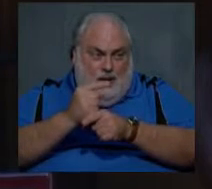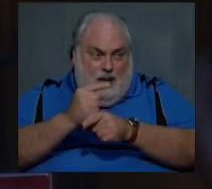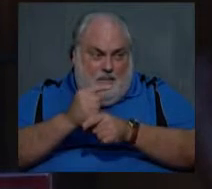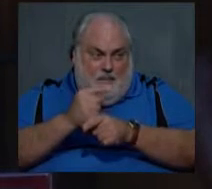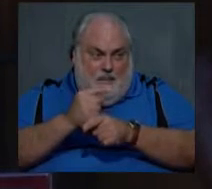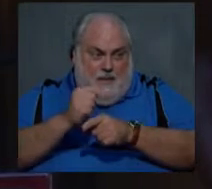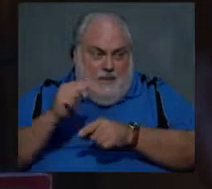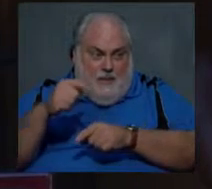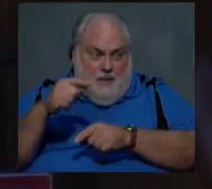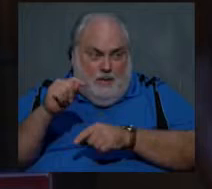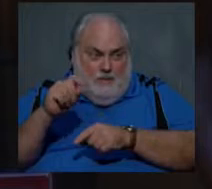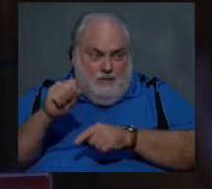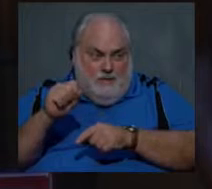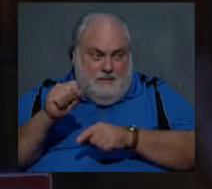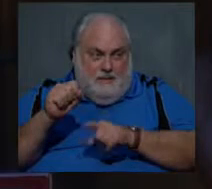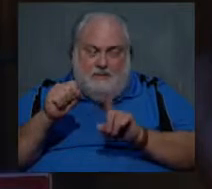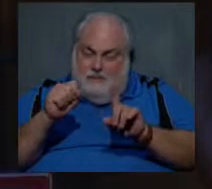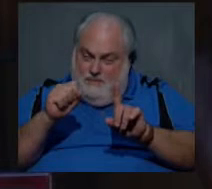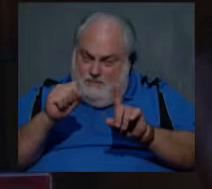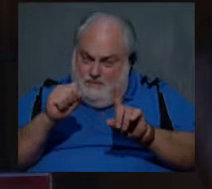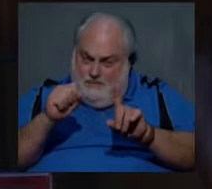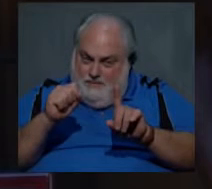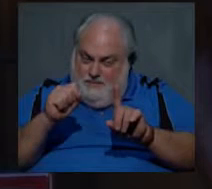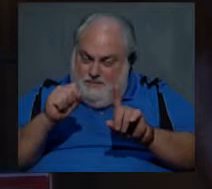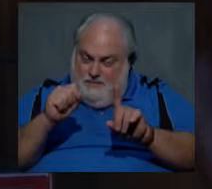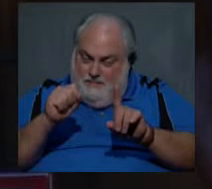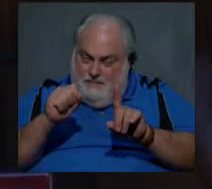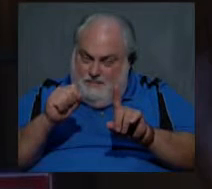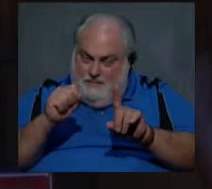on the apartment building. Well, let me finish. Yeah.